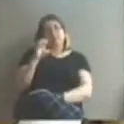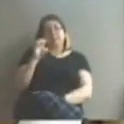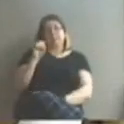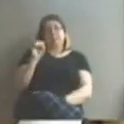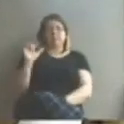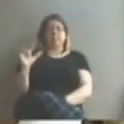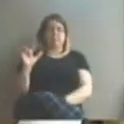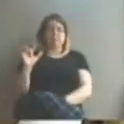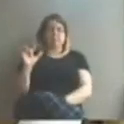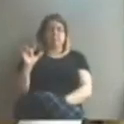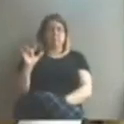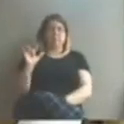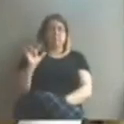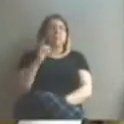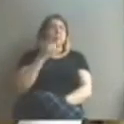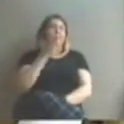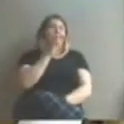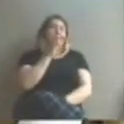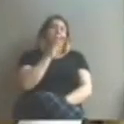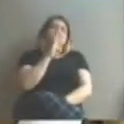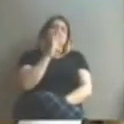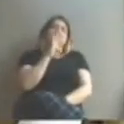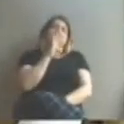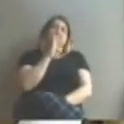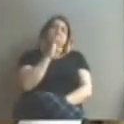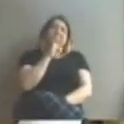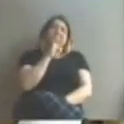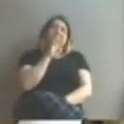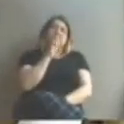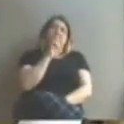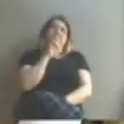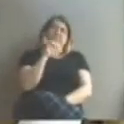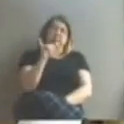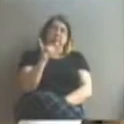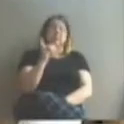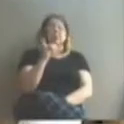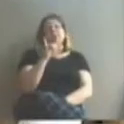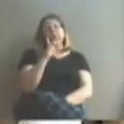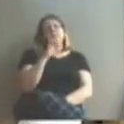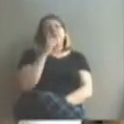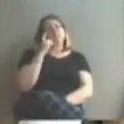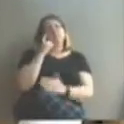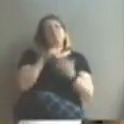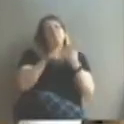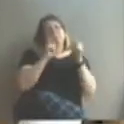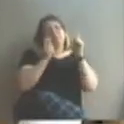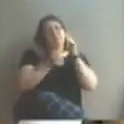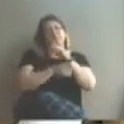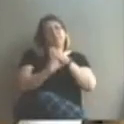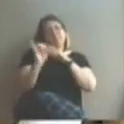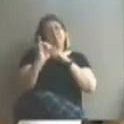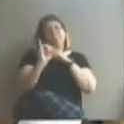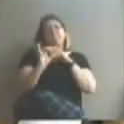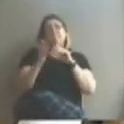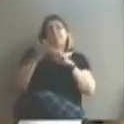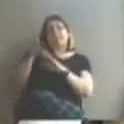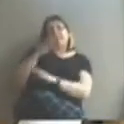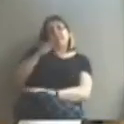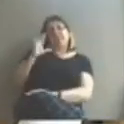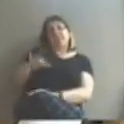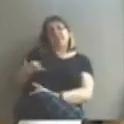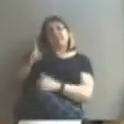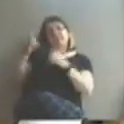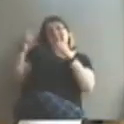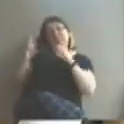ESL, I believe that's Dr. Beardsley. So what you will see as a change as well is previously that was a